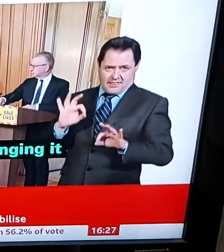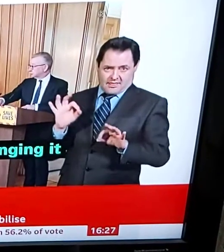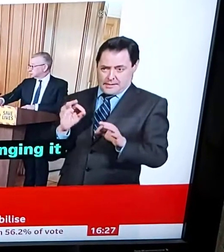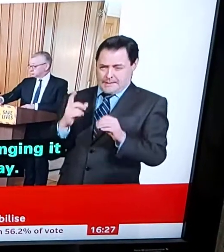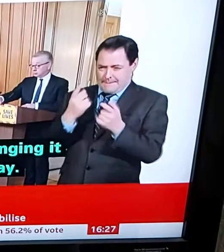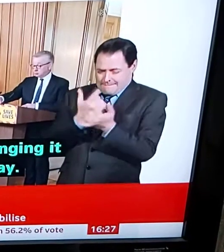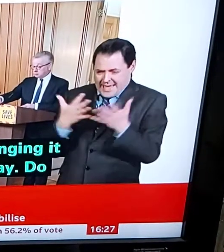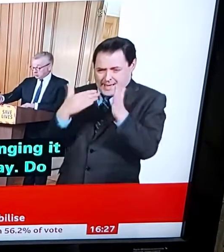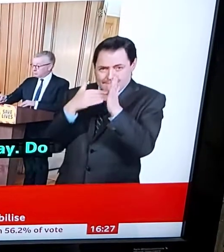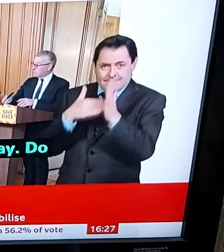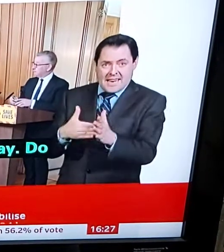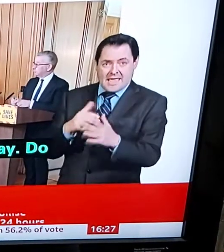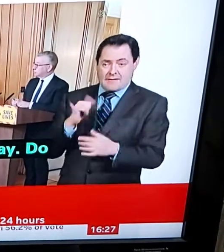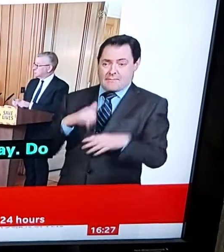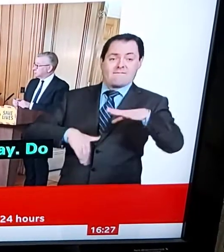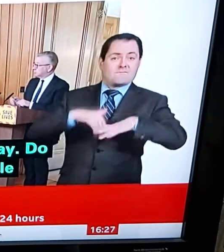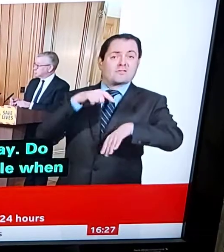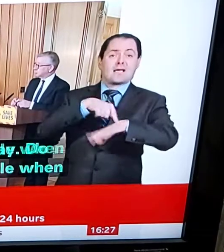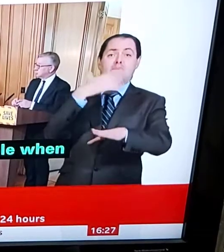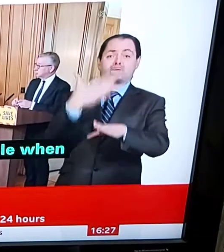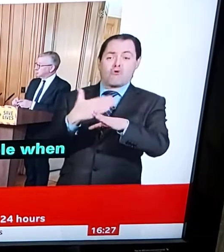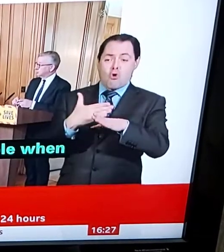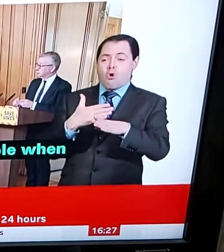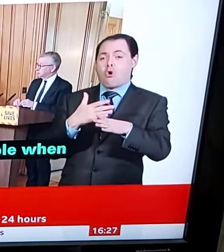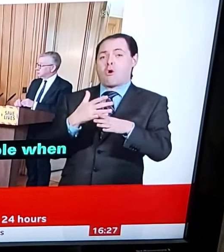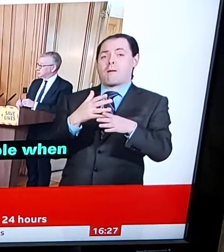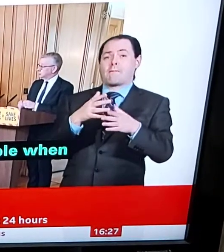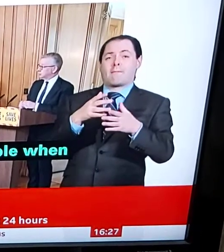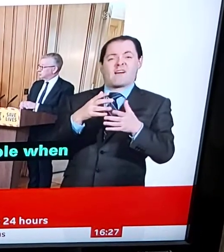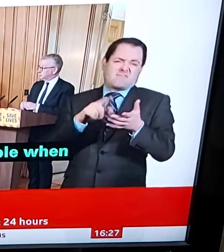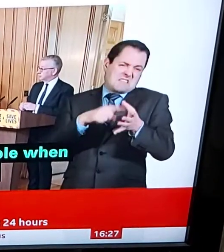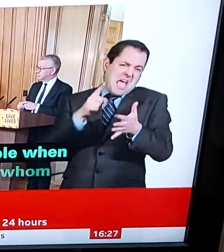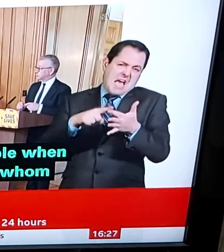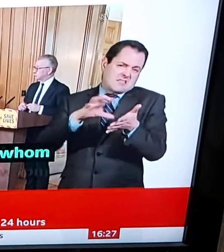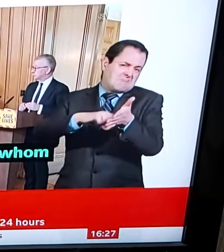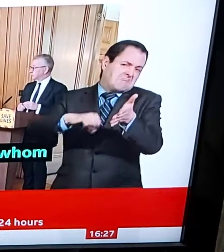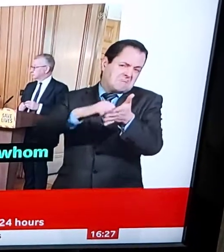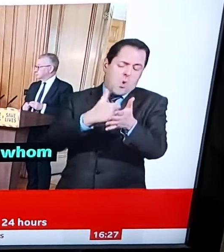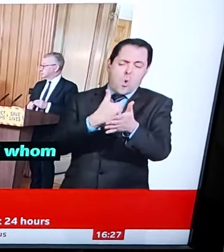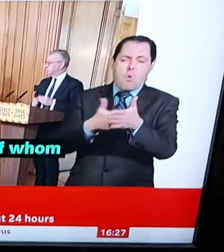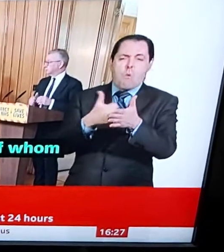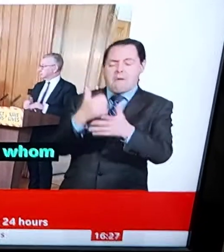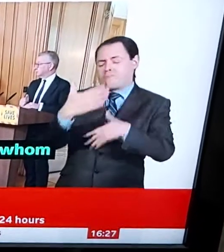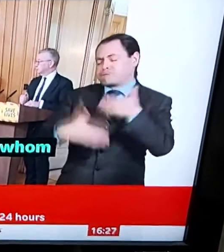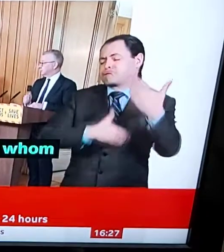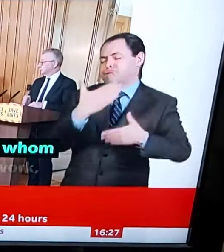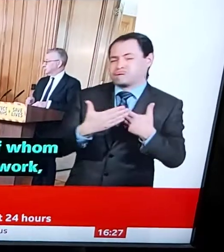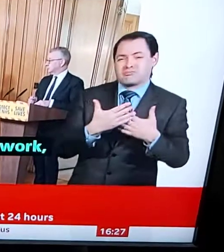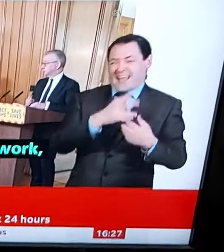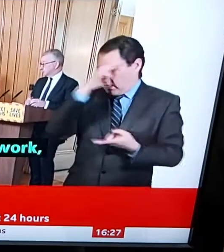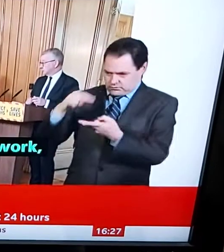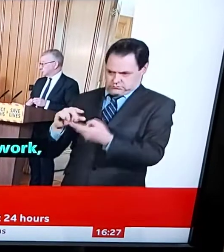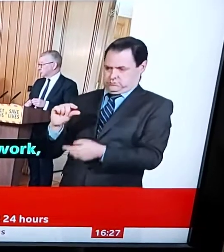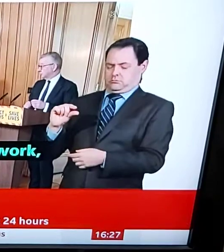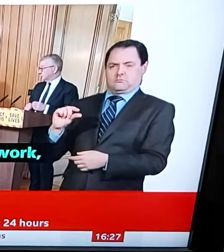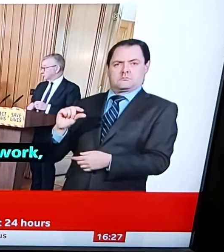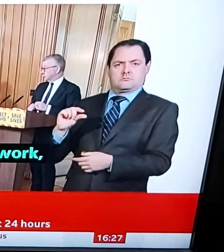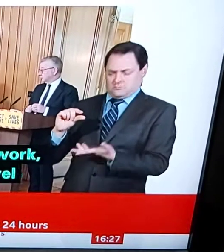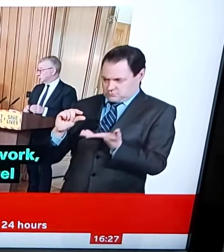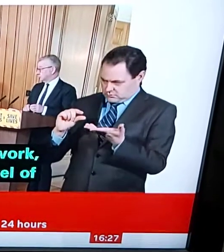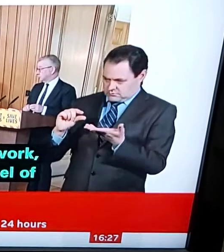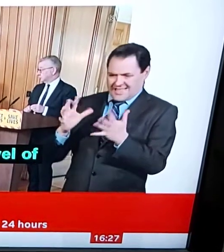many of whom will have been in full-time work, paying their taxes, that is now the level that the government can support them at? Or, given that these are